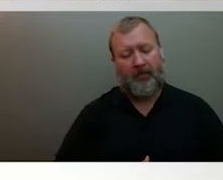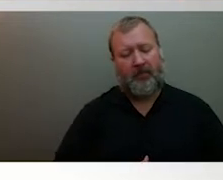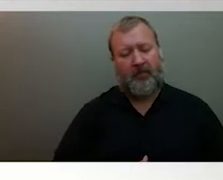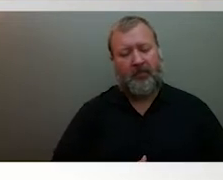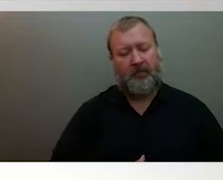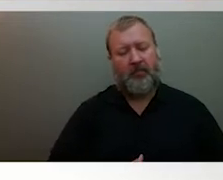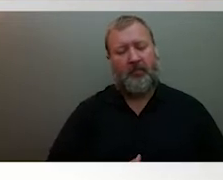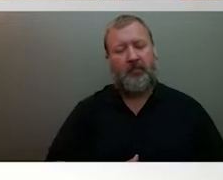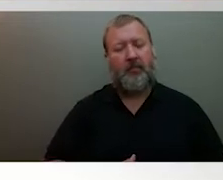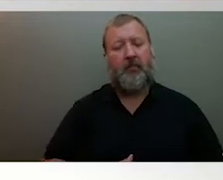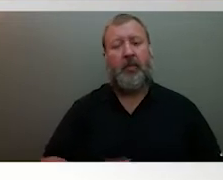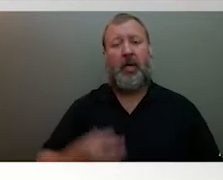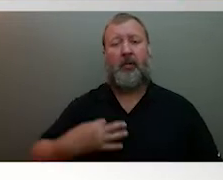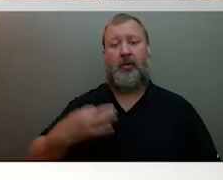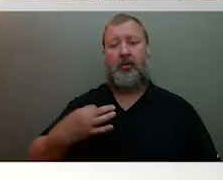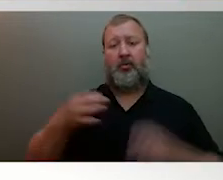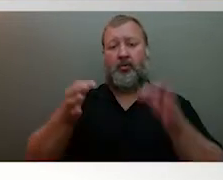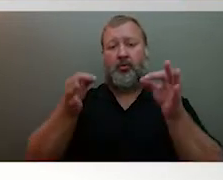Eligibility determination.